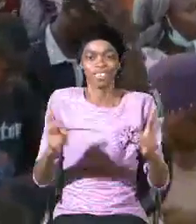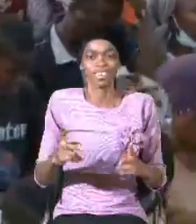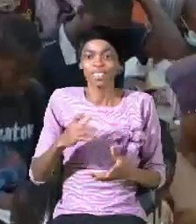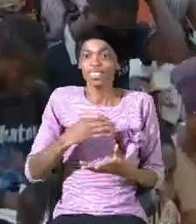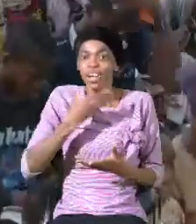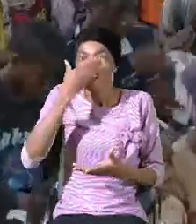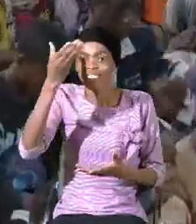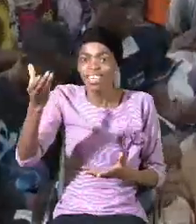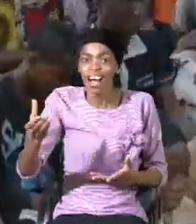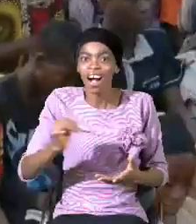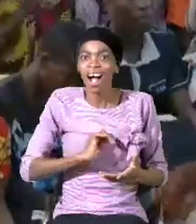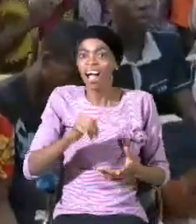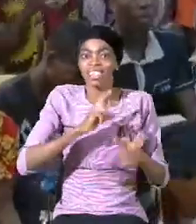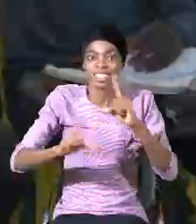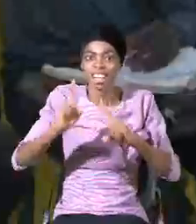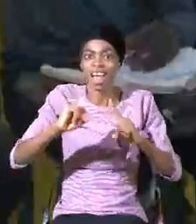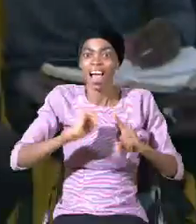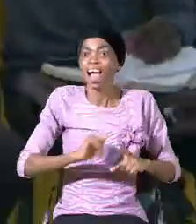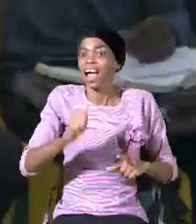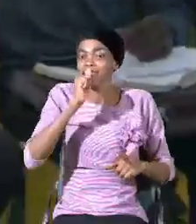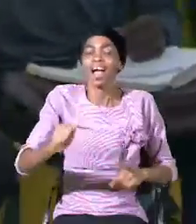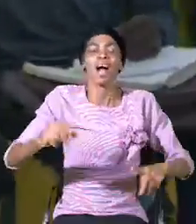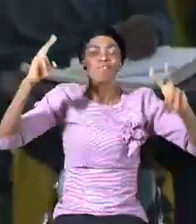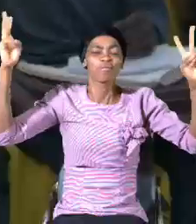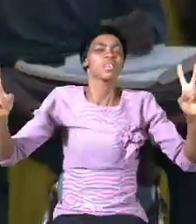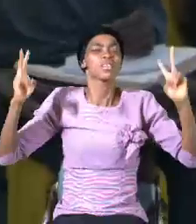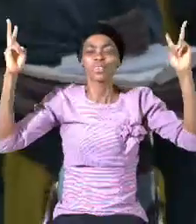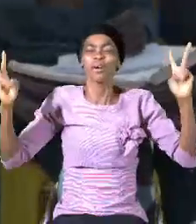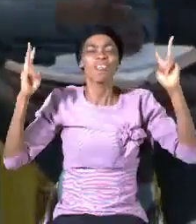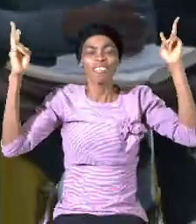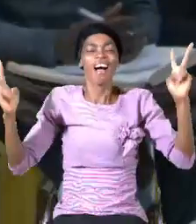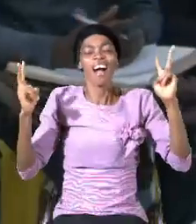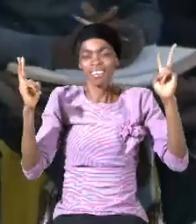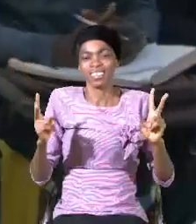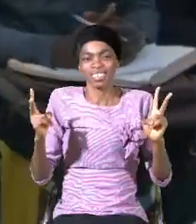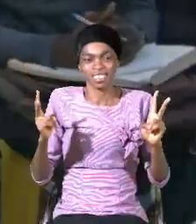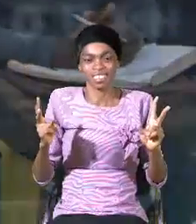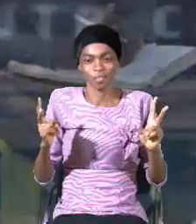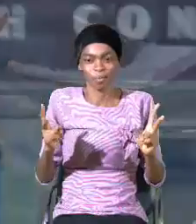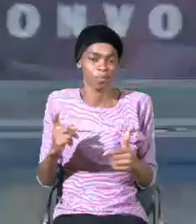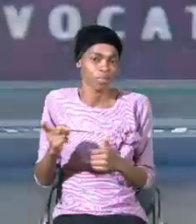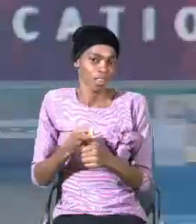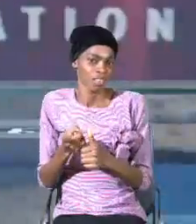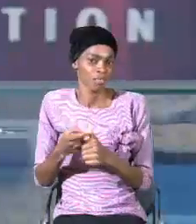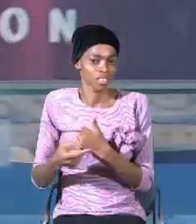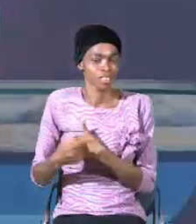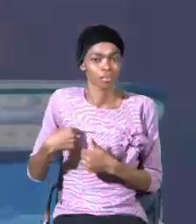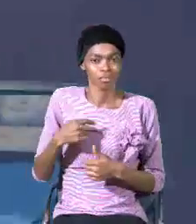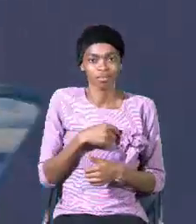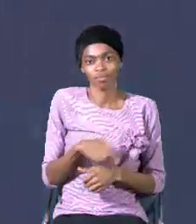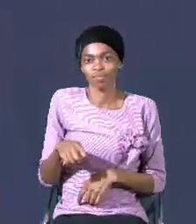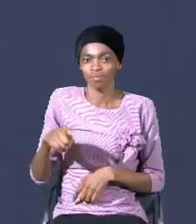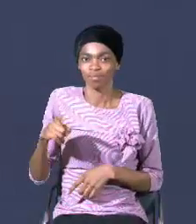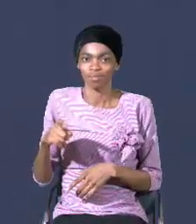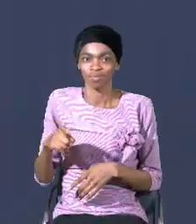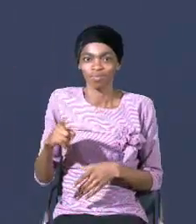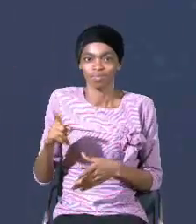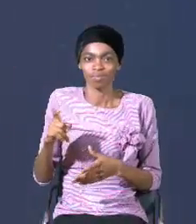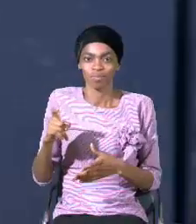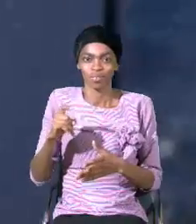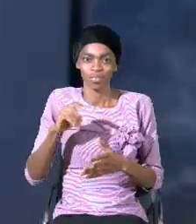shout, I am victorious. On the first day, we dealt with the eye of